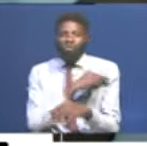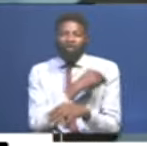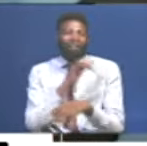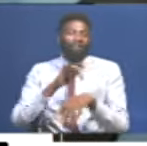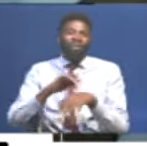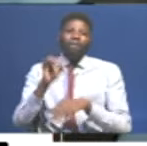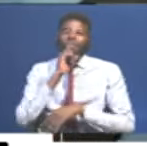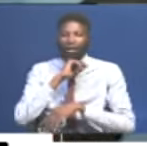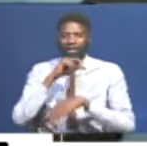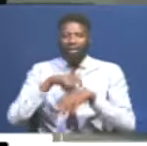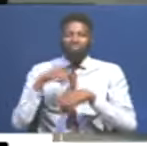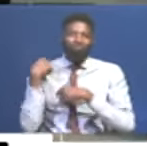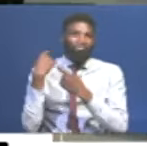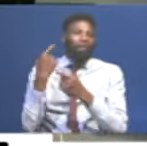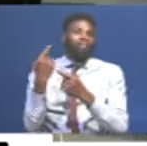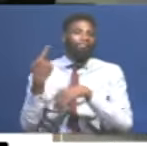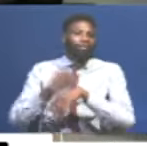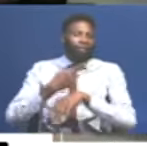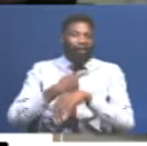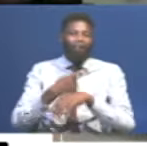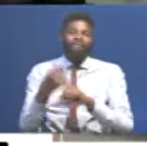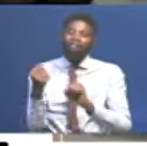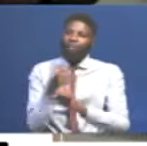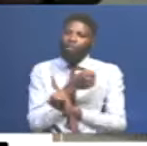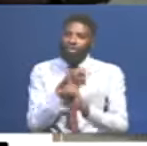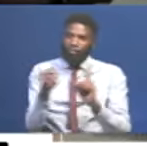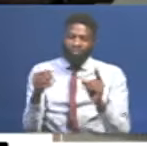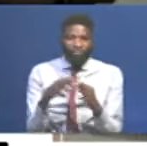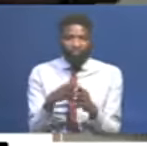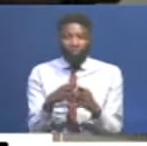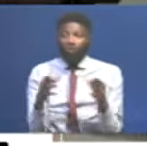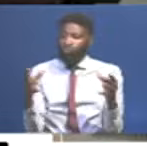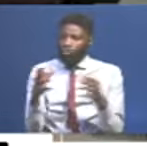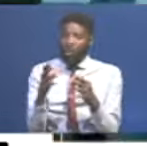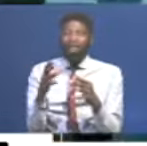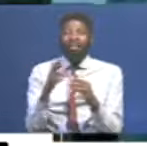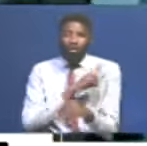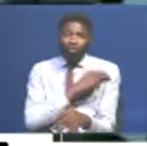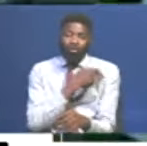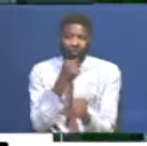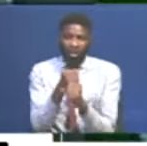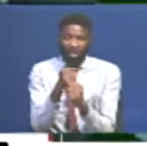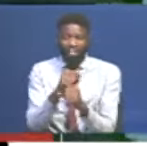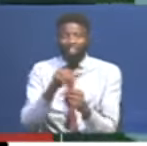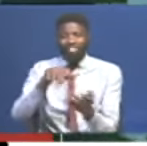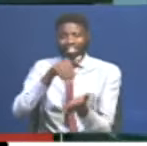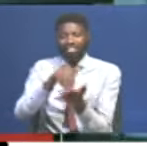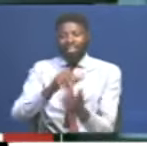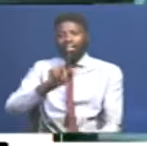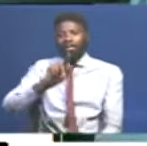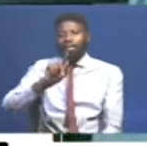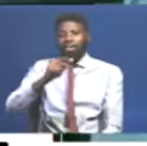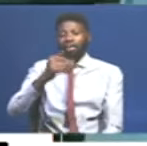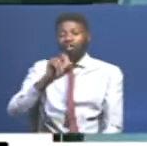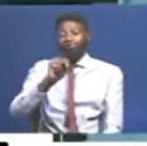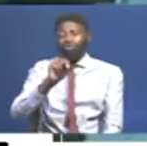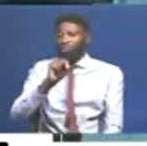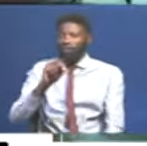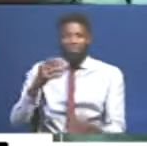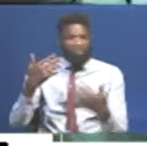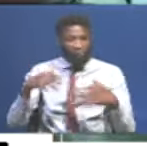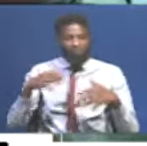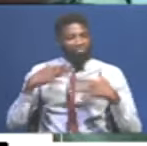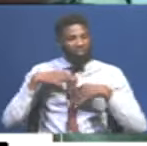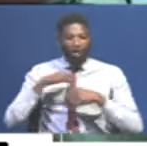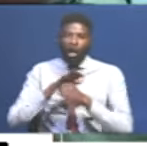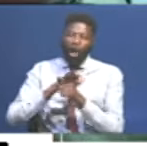of unrelenting violence. Those in operation, especially around the capital city of Khartoum, are overwhelmed. Fighting started on 15th